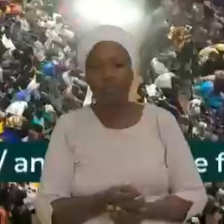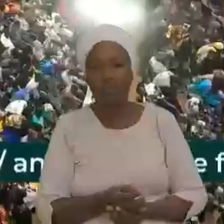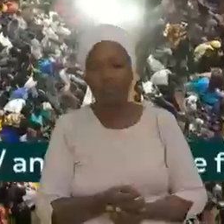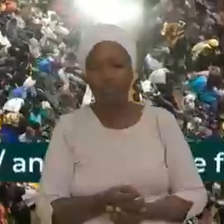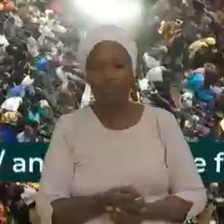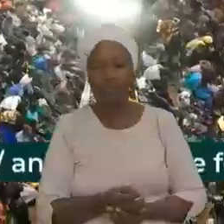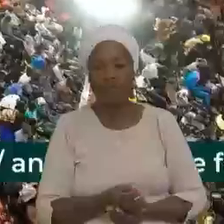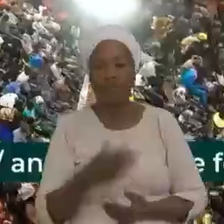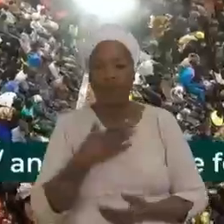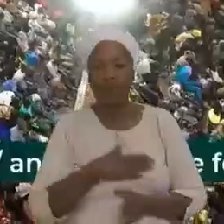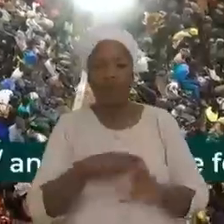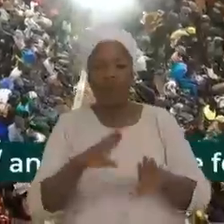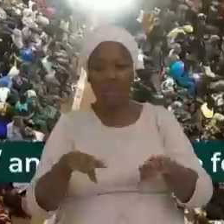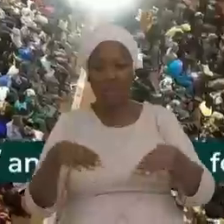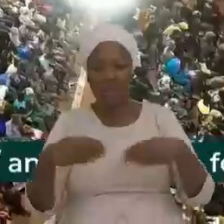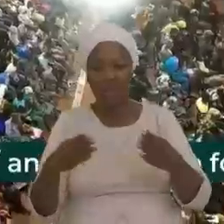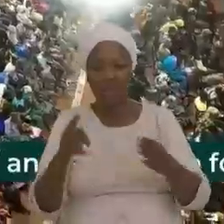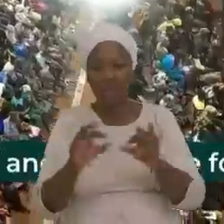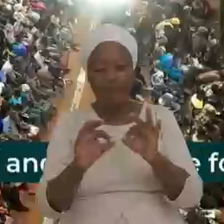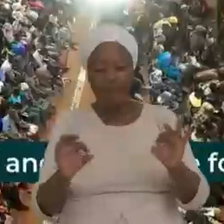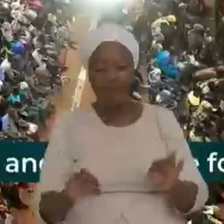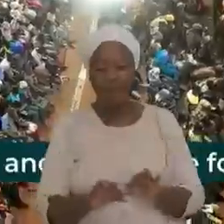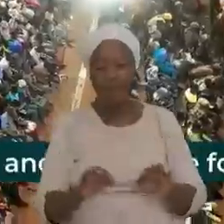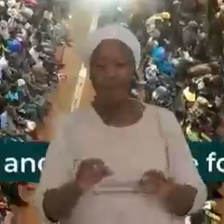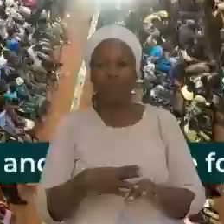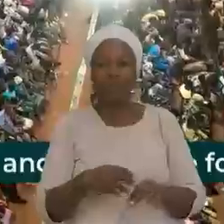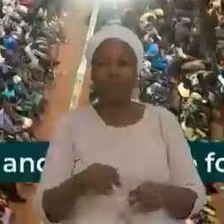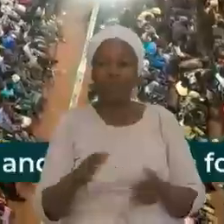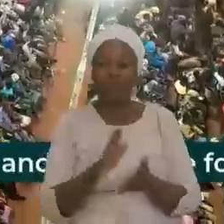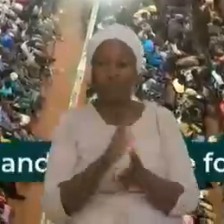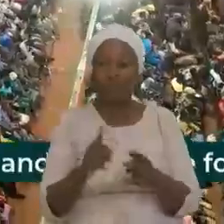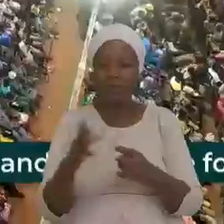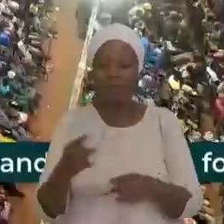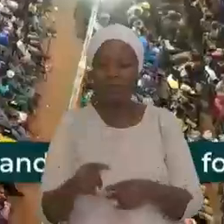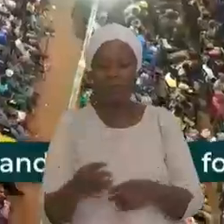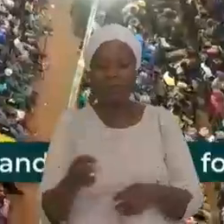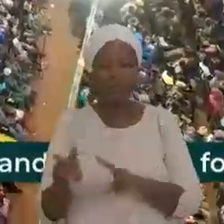Please give the forms or the slip to the supervisors.